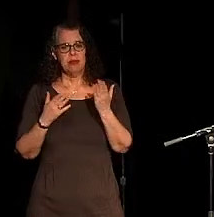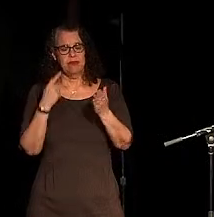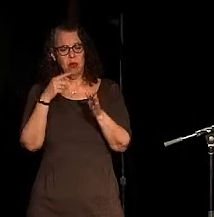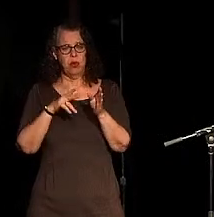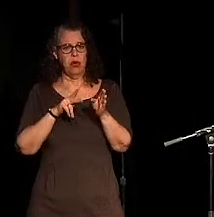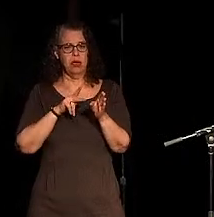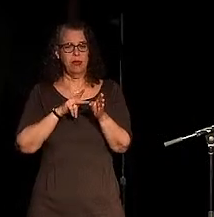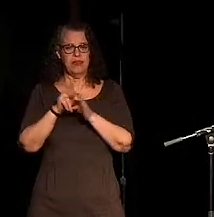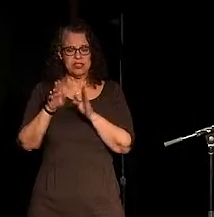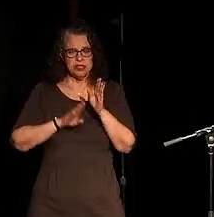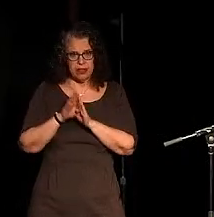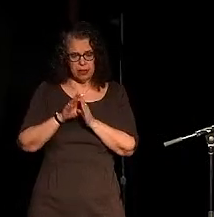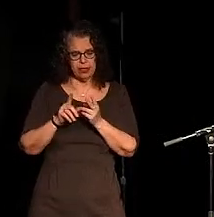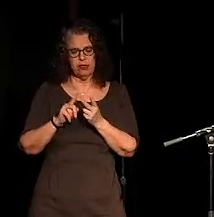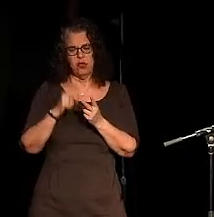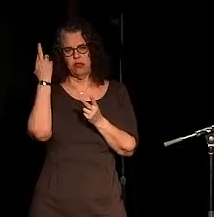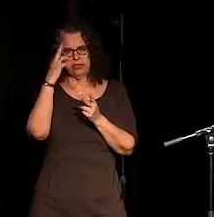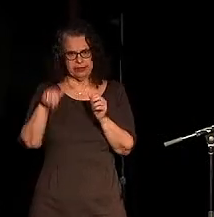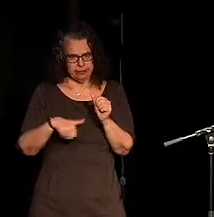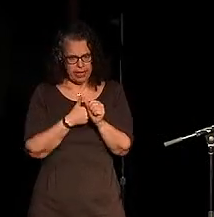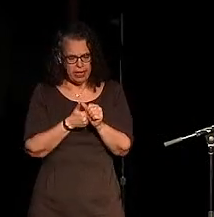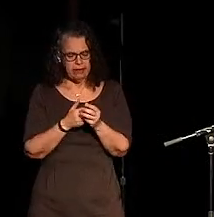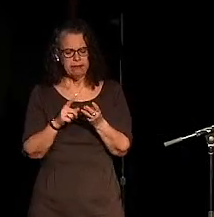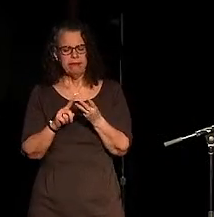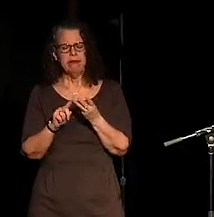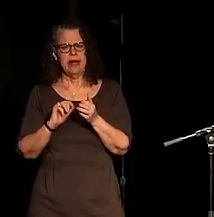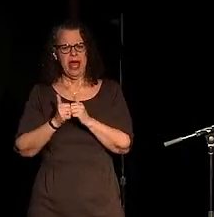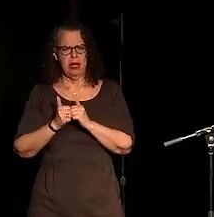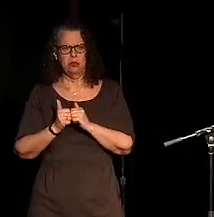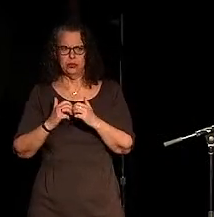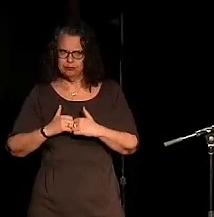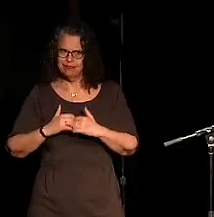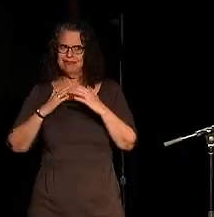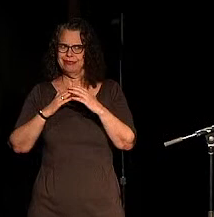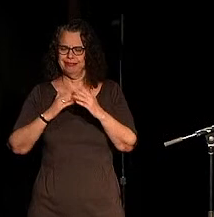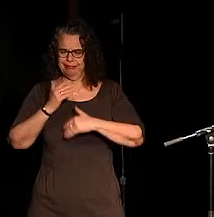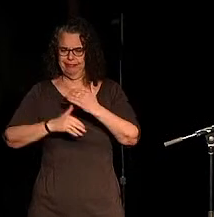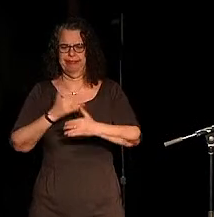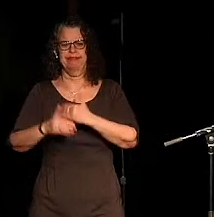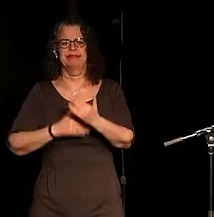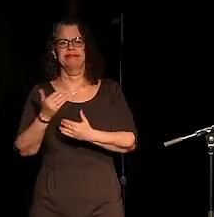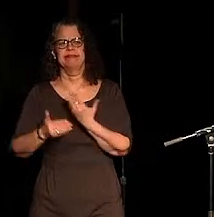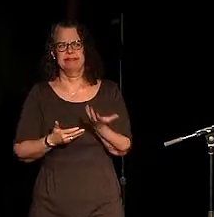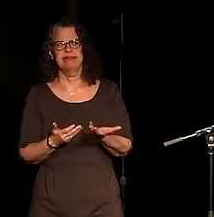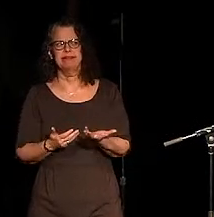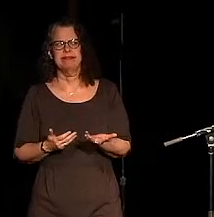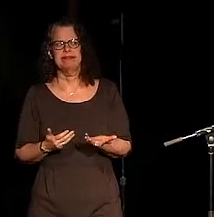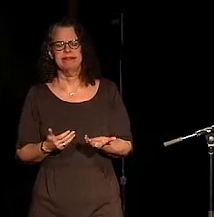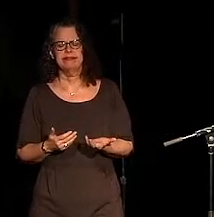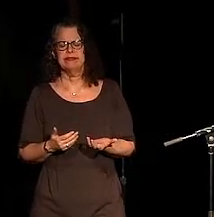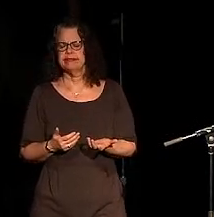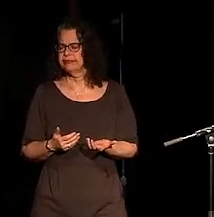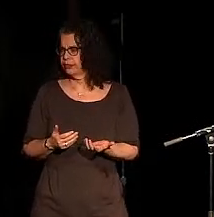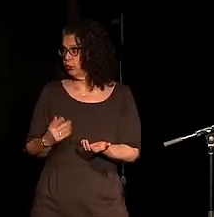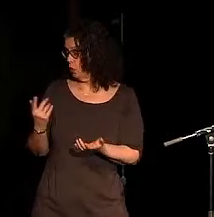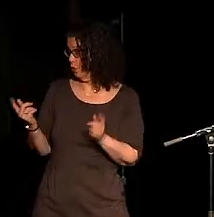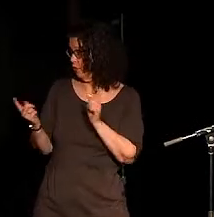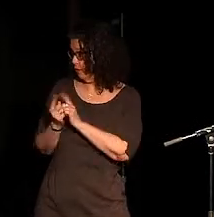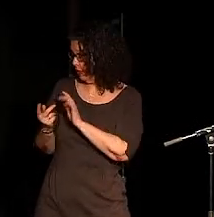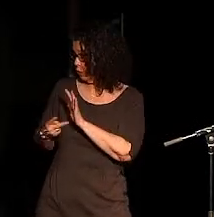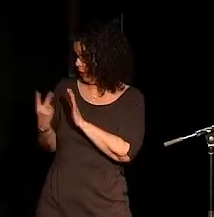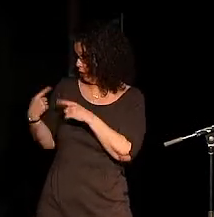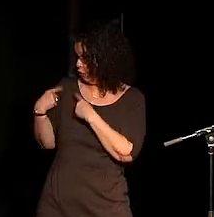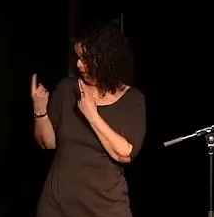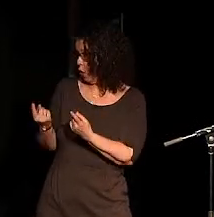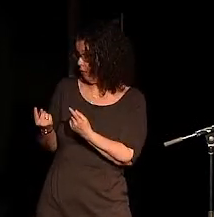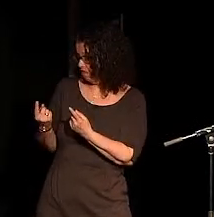development, the reasons for it, and how we can go about implementing it. Can you tell us, I mean, you've met twice,